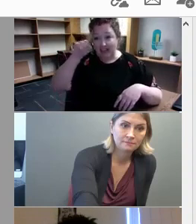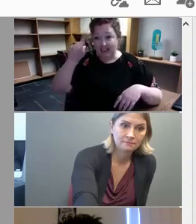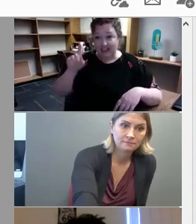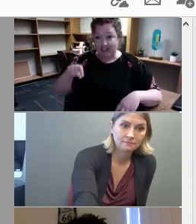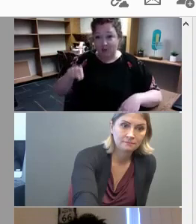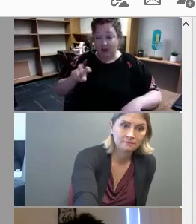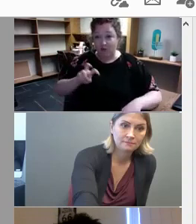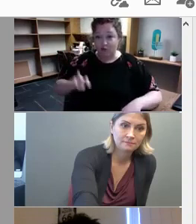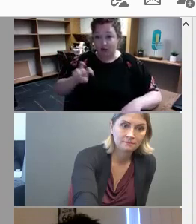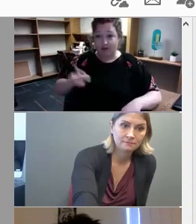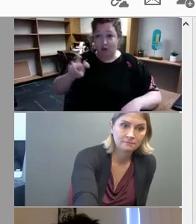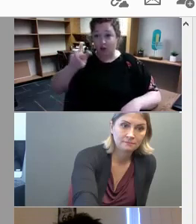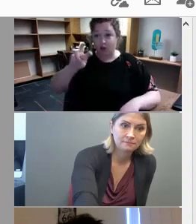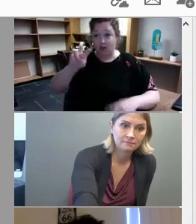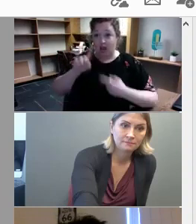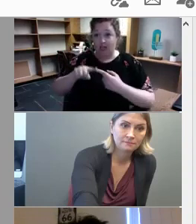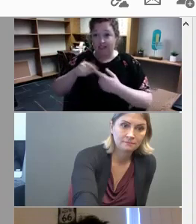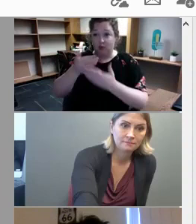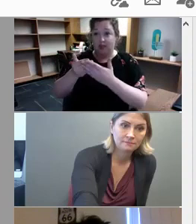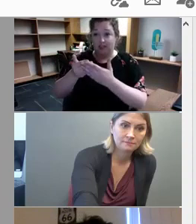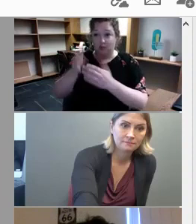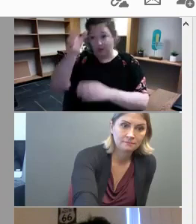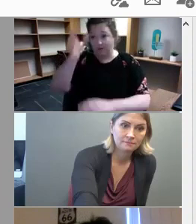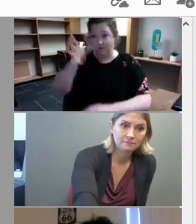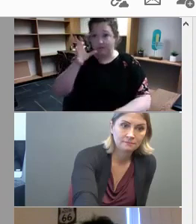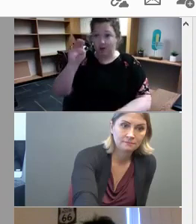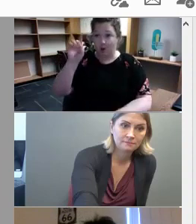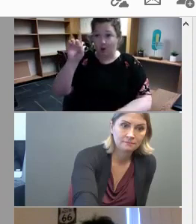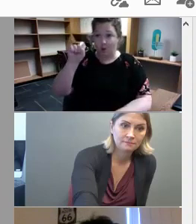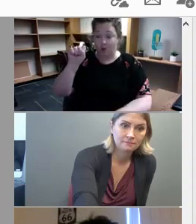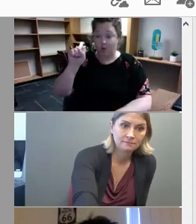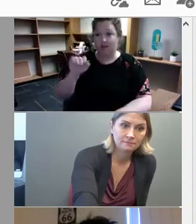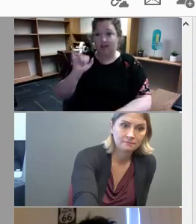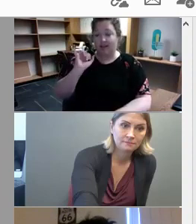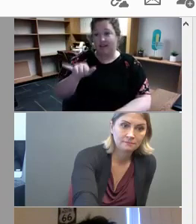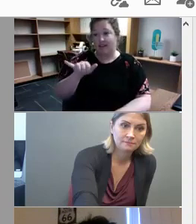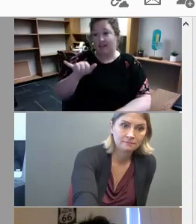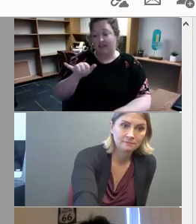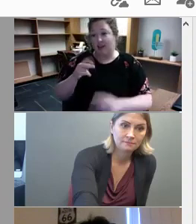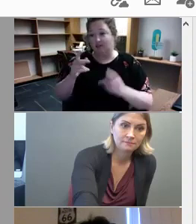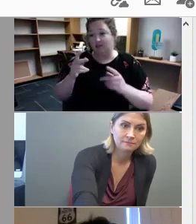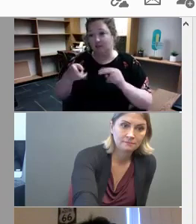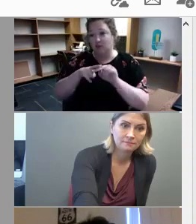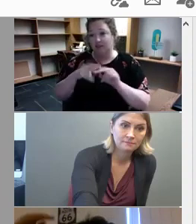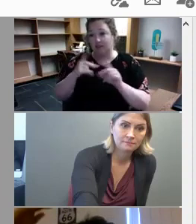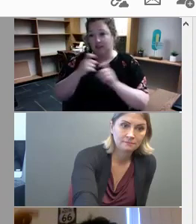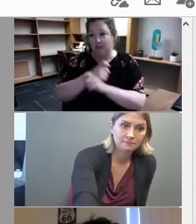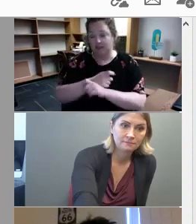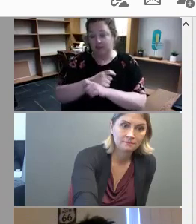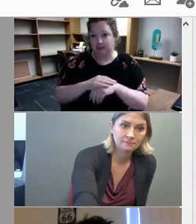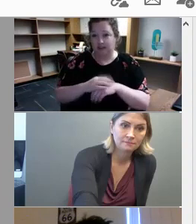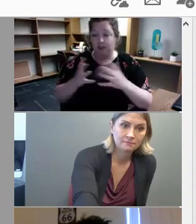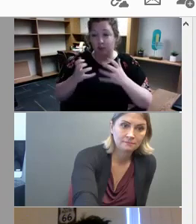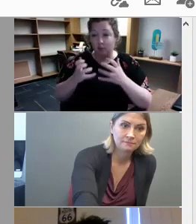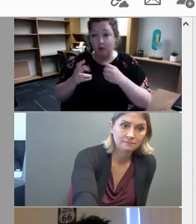add to the complexity. What we want is to keep our trees with as low a rank as possible, where rank is basically the height